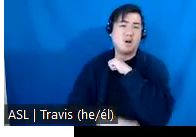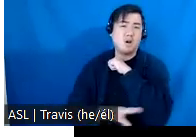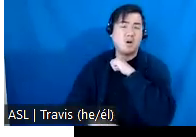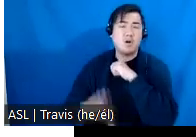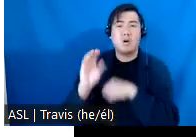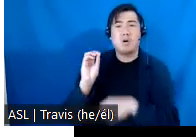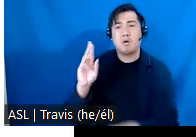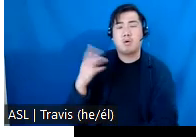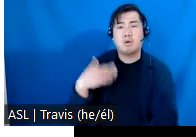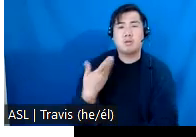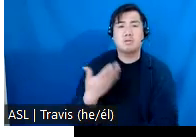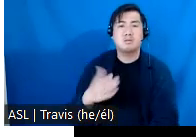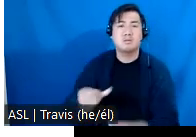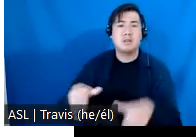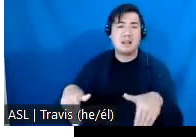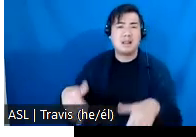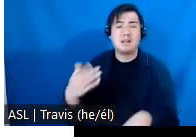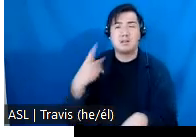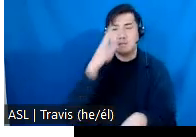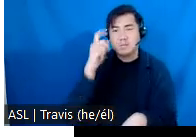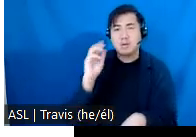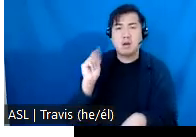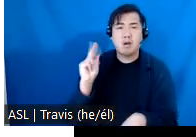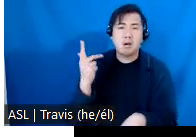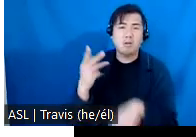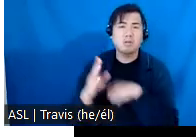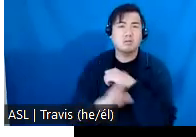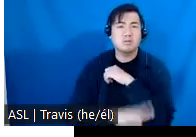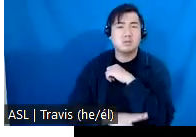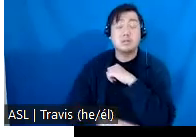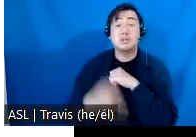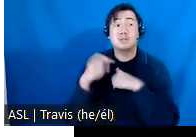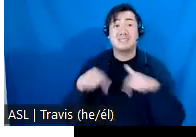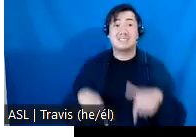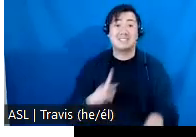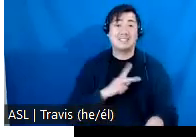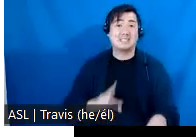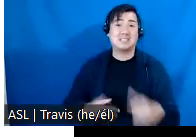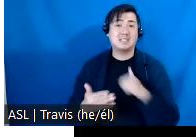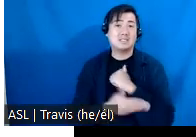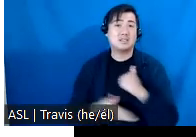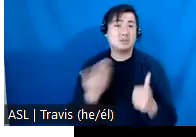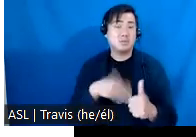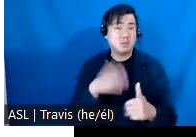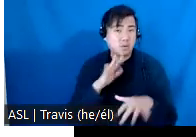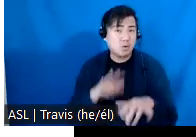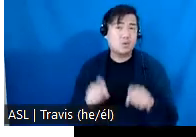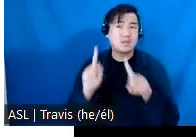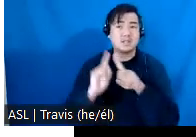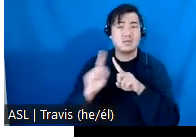going to have a lot of events, locally here in King County, a lot of health fairs, and you can even still get them